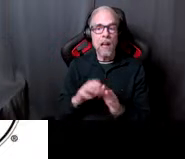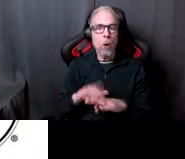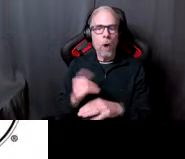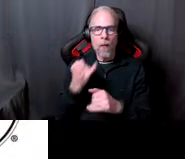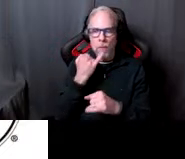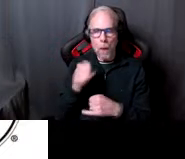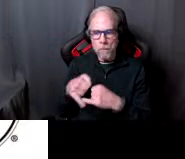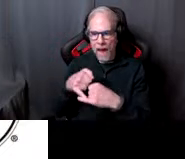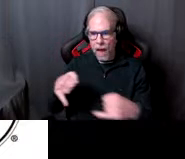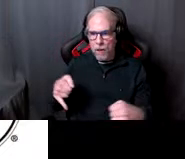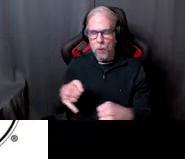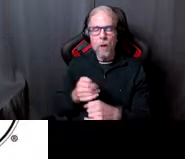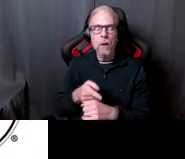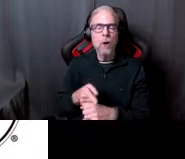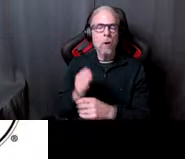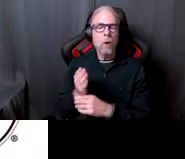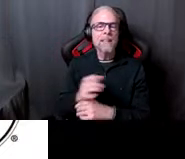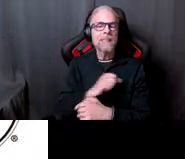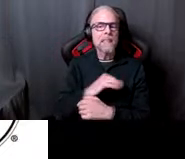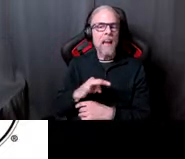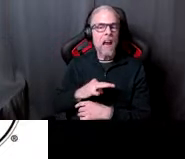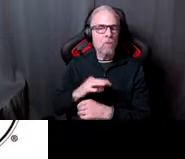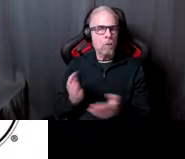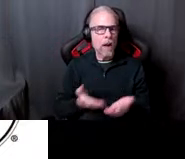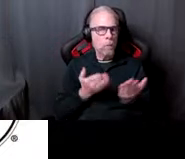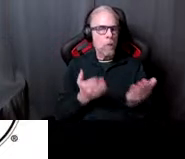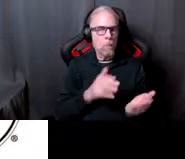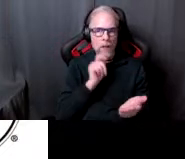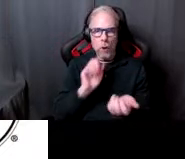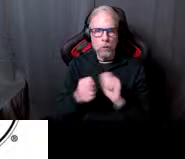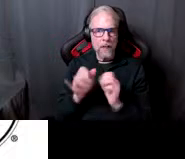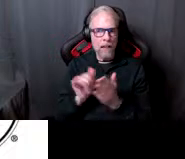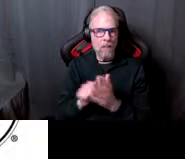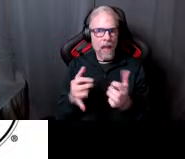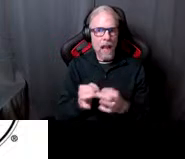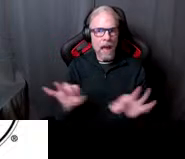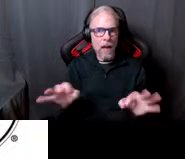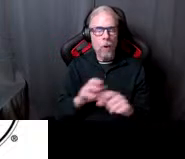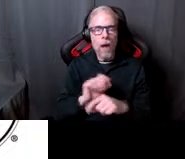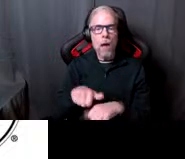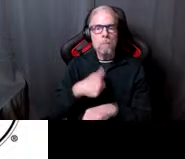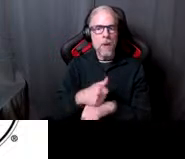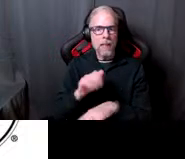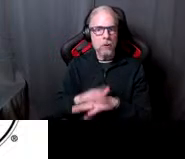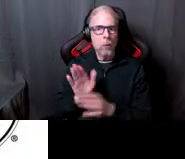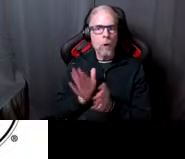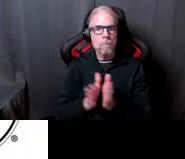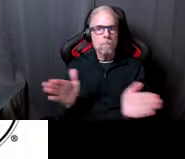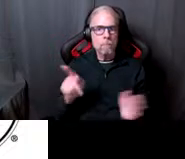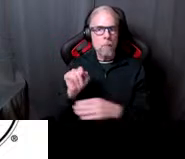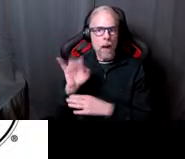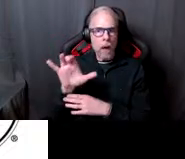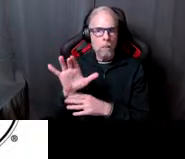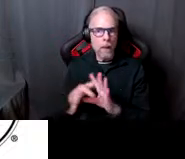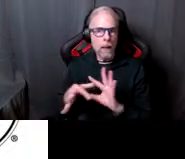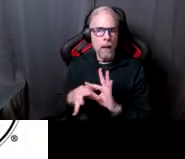will not be, the staff will recommend that we don't change that language at all based on public comment.